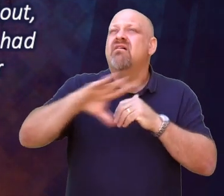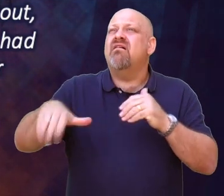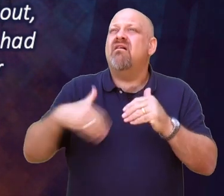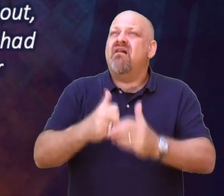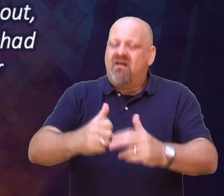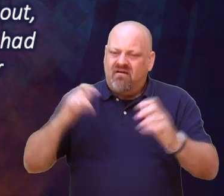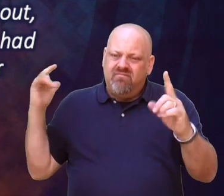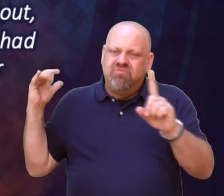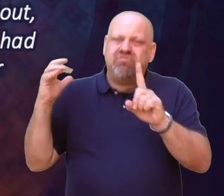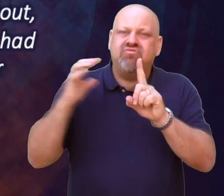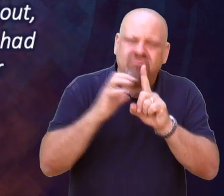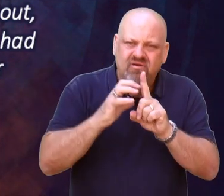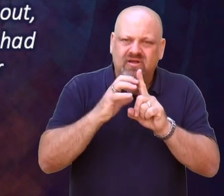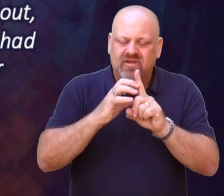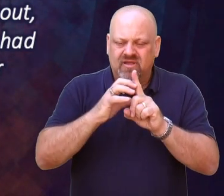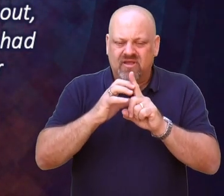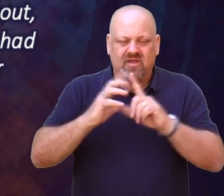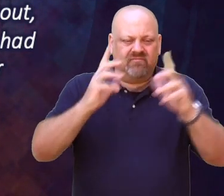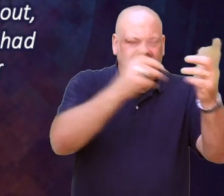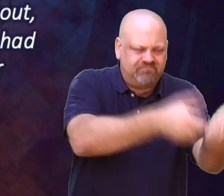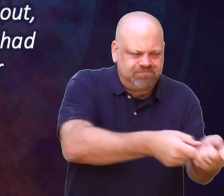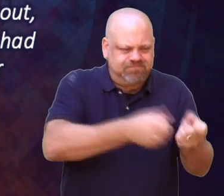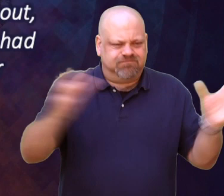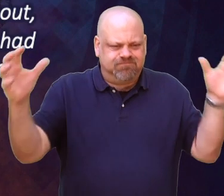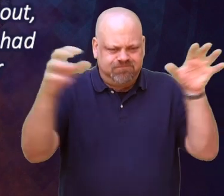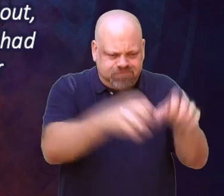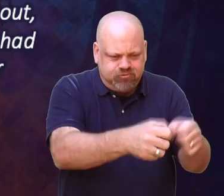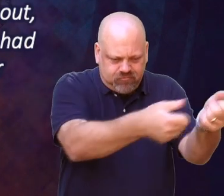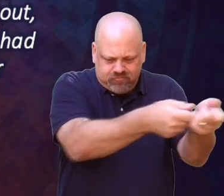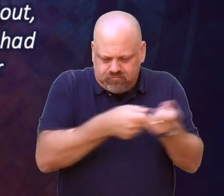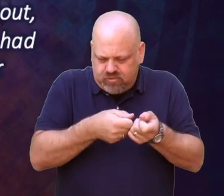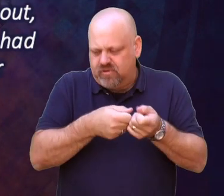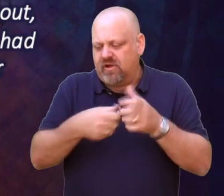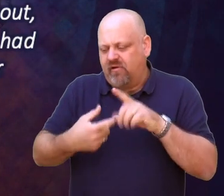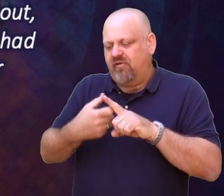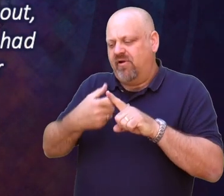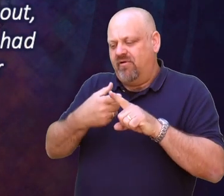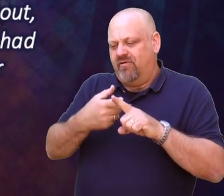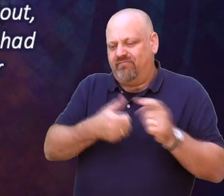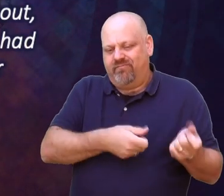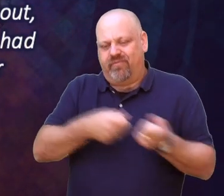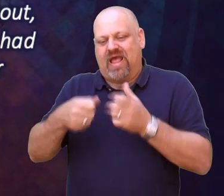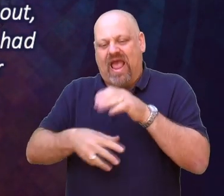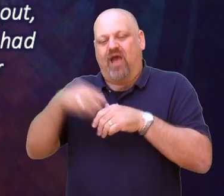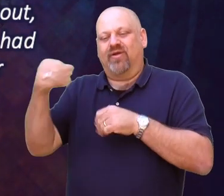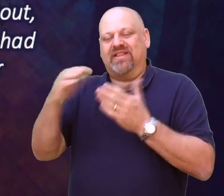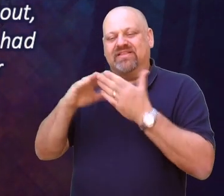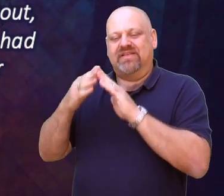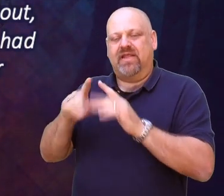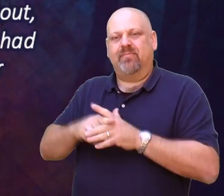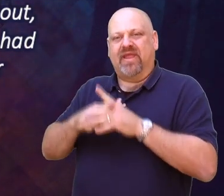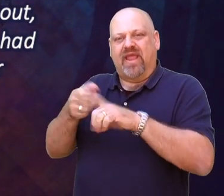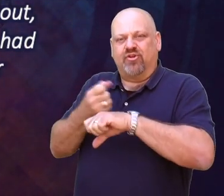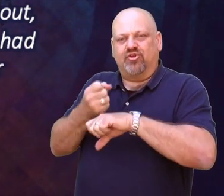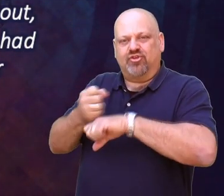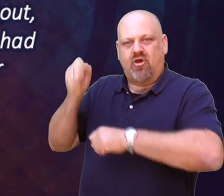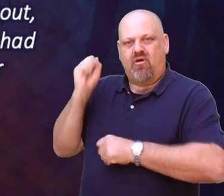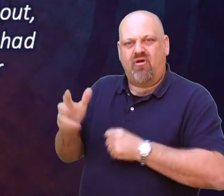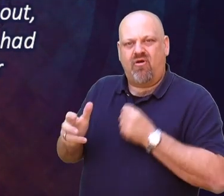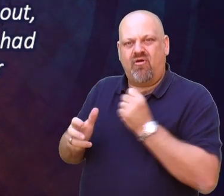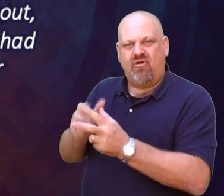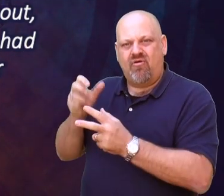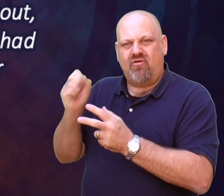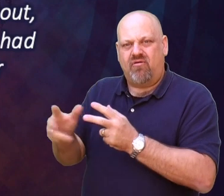they all rushed at him, dragged him out of the city, and began to stone him. Meanwhile,